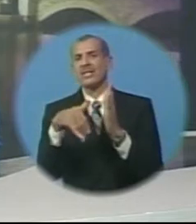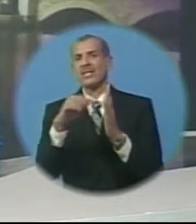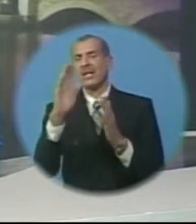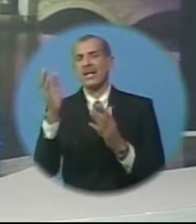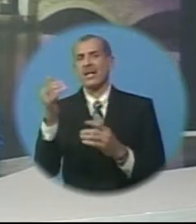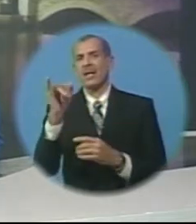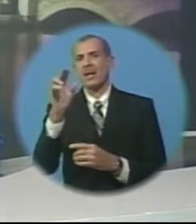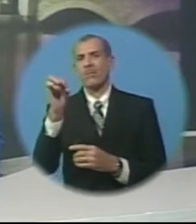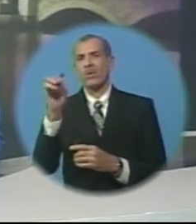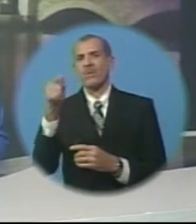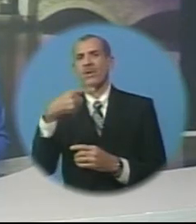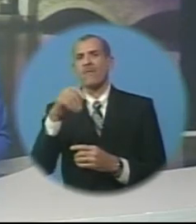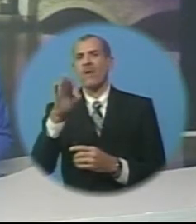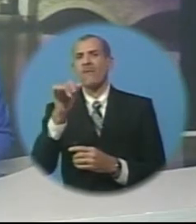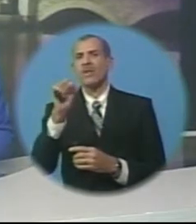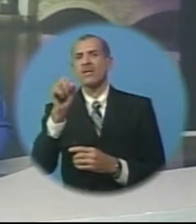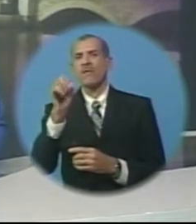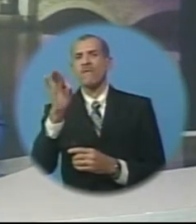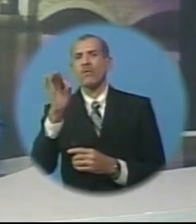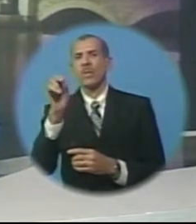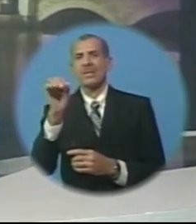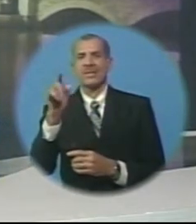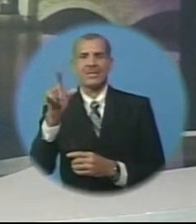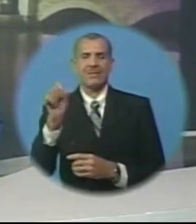bill for fossil fuels.